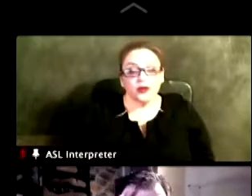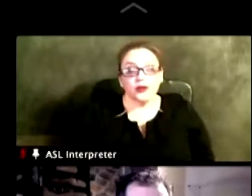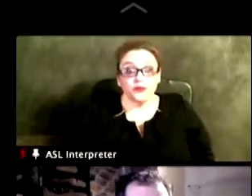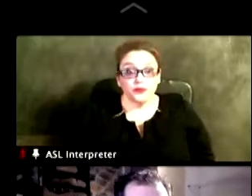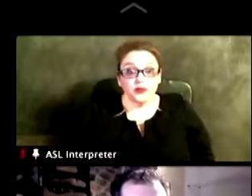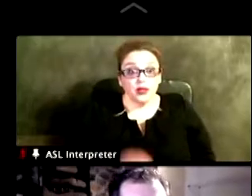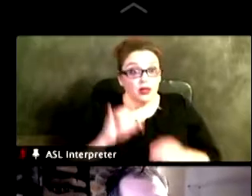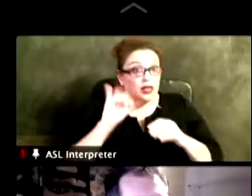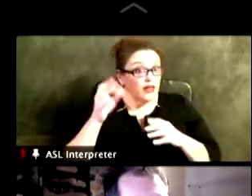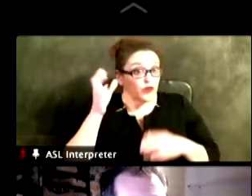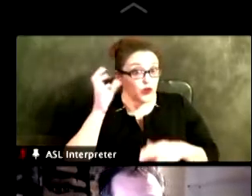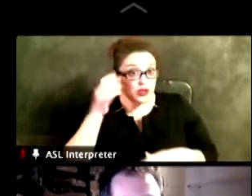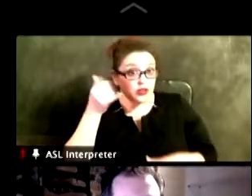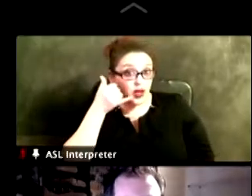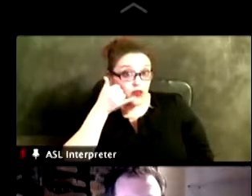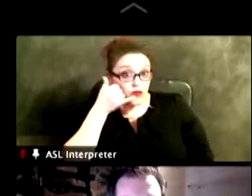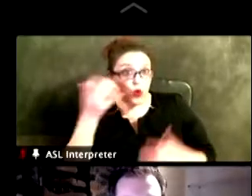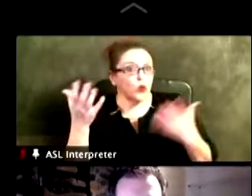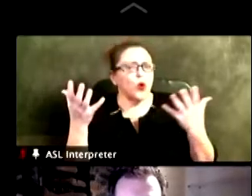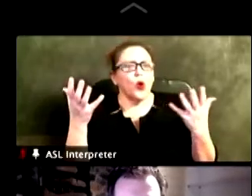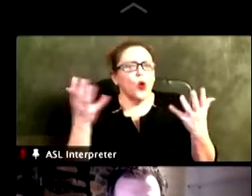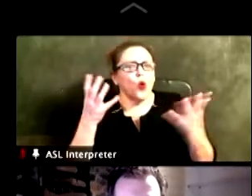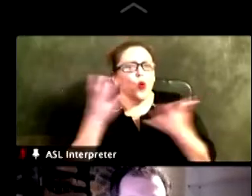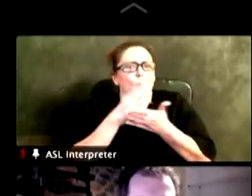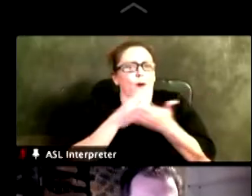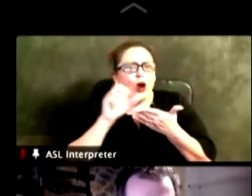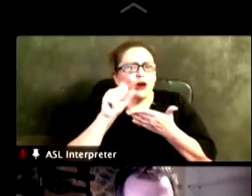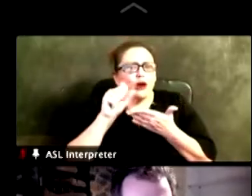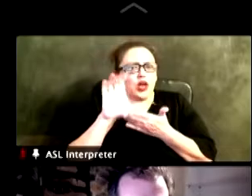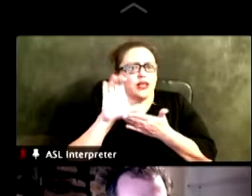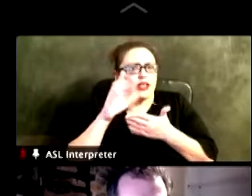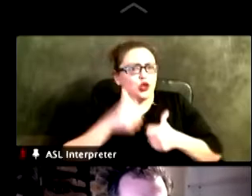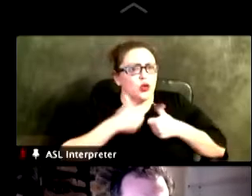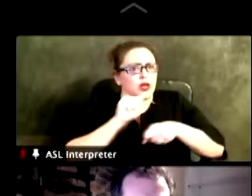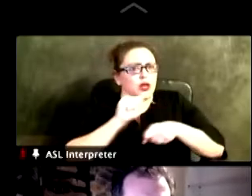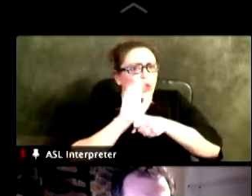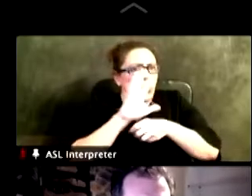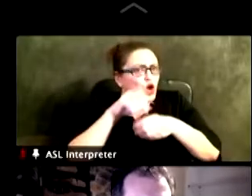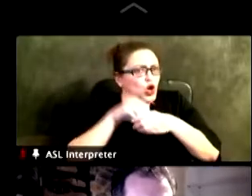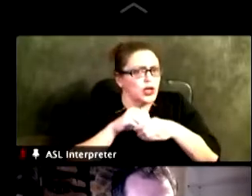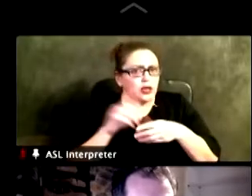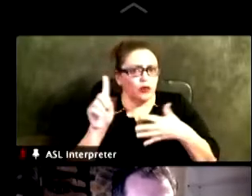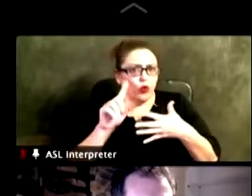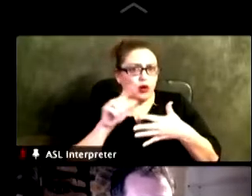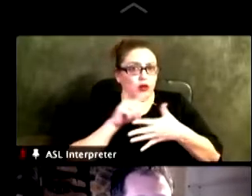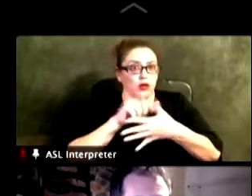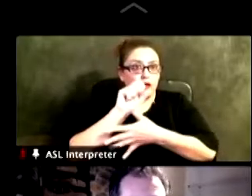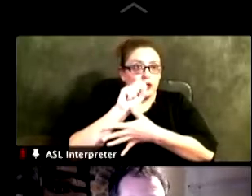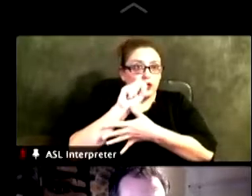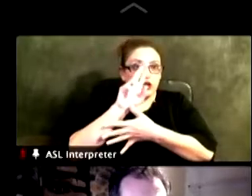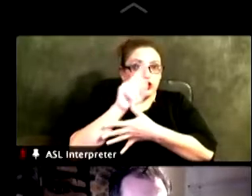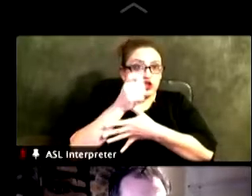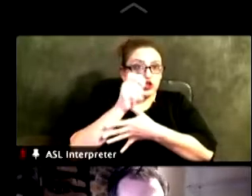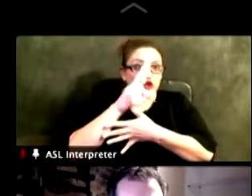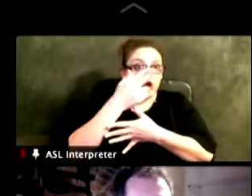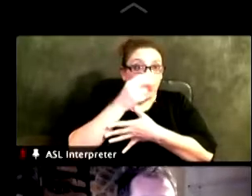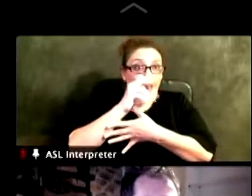phone, what part of Salt Lake City do you live or work in? Here are the first few choices. If you live and work in Sugar House, press